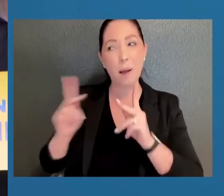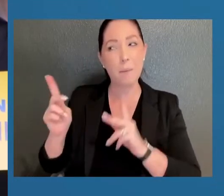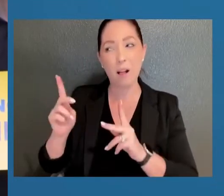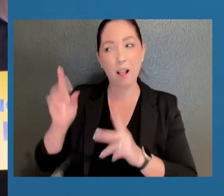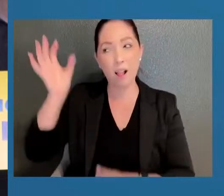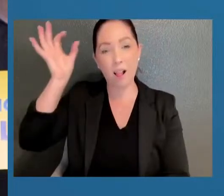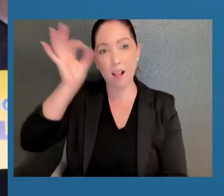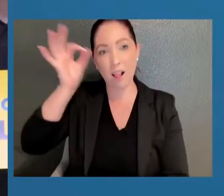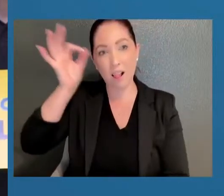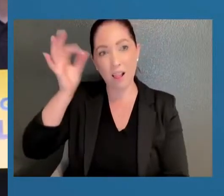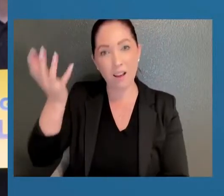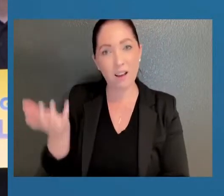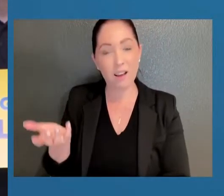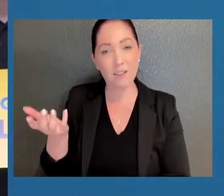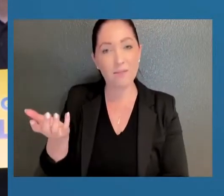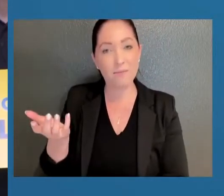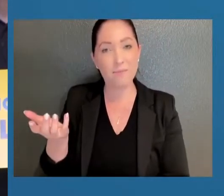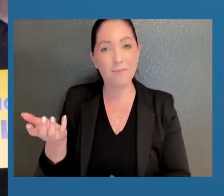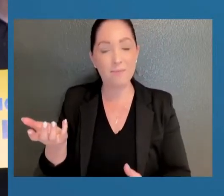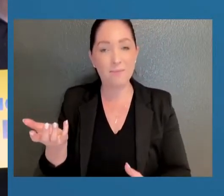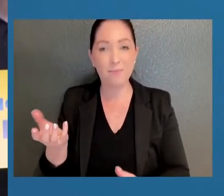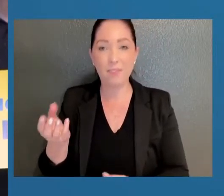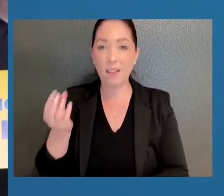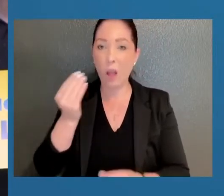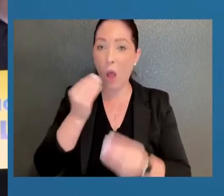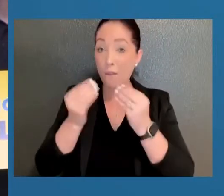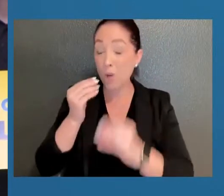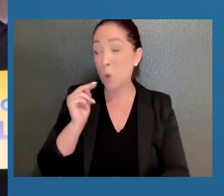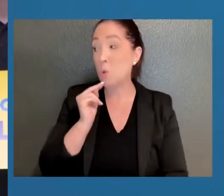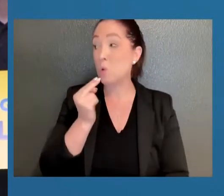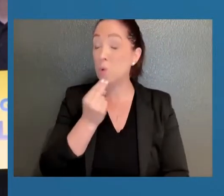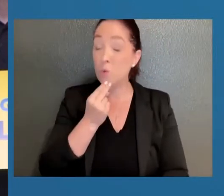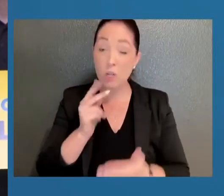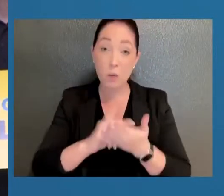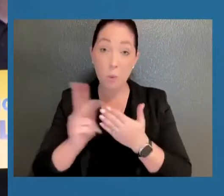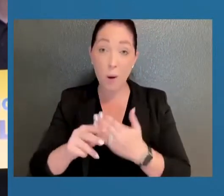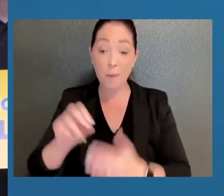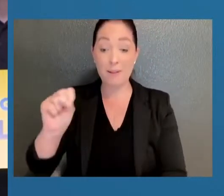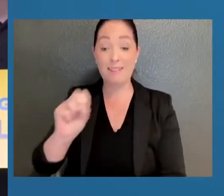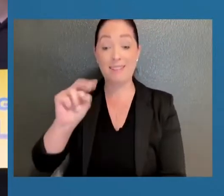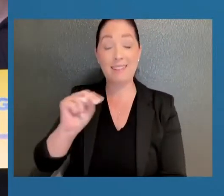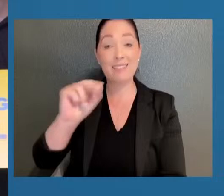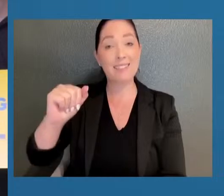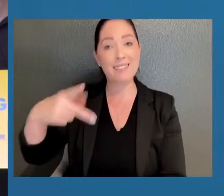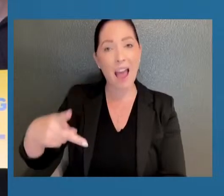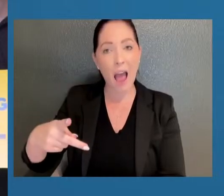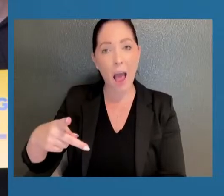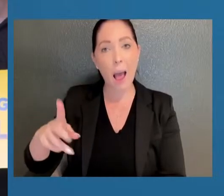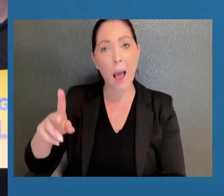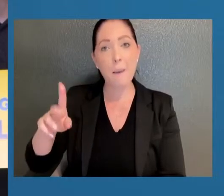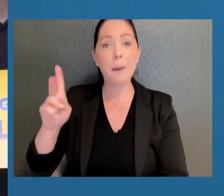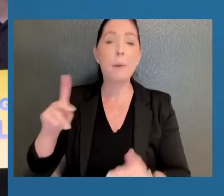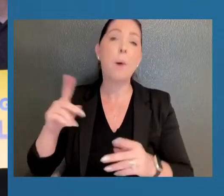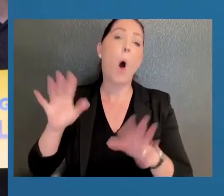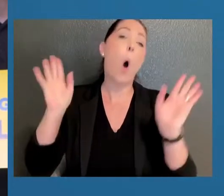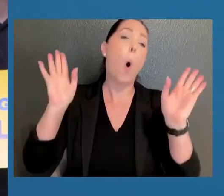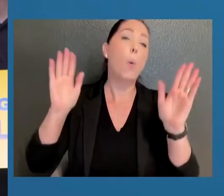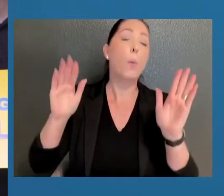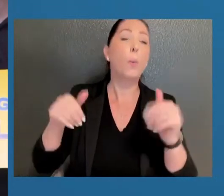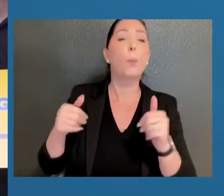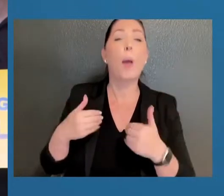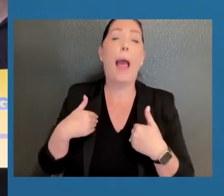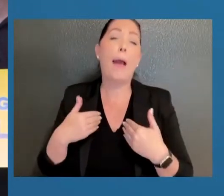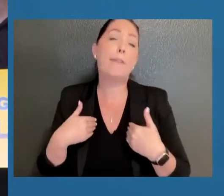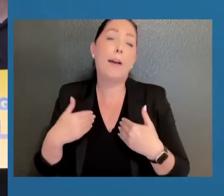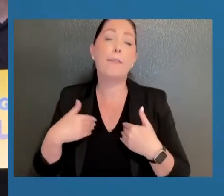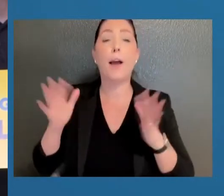that something like food nutrition programs, SNAP, we always took that for granted. Democrats and Republicans had